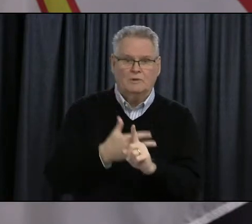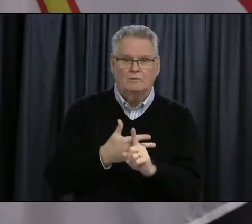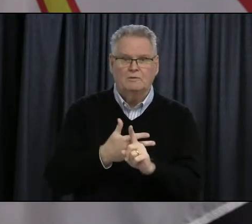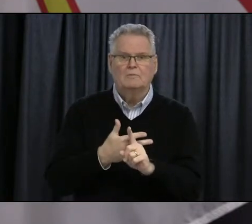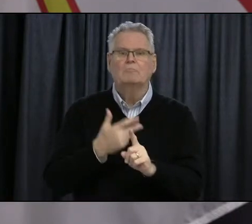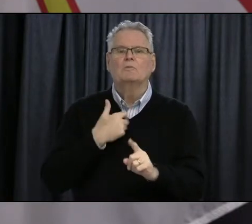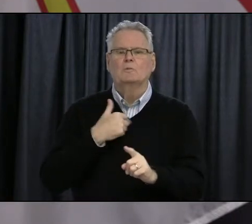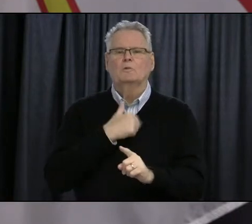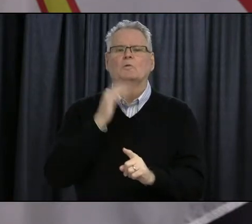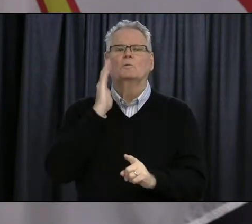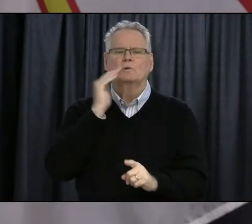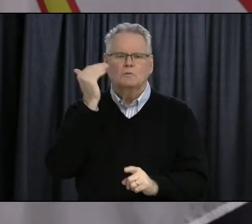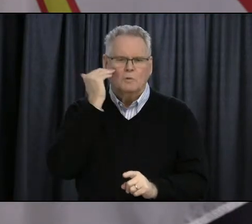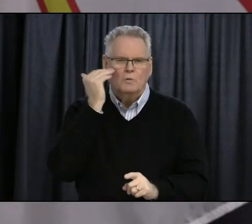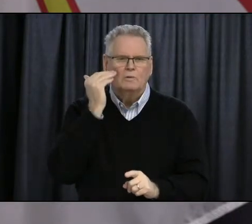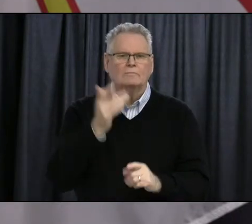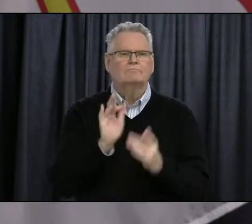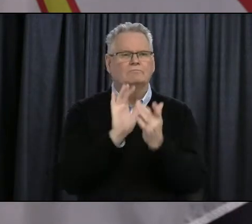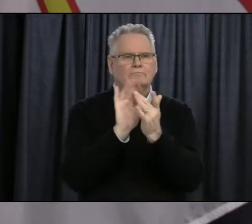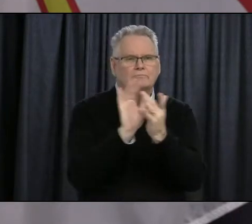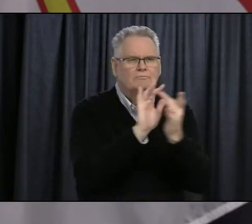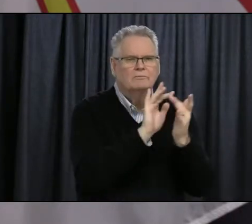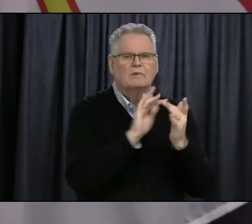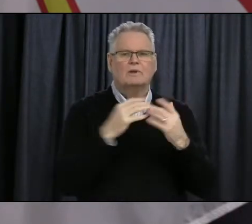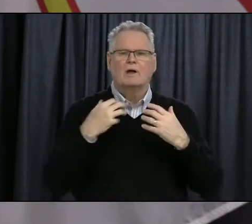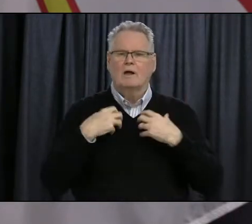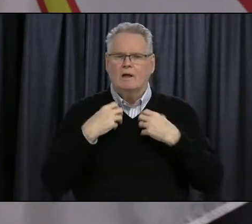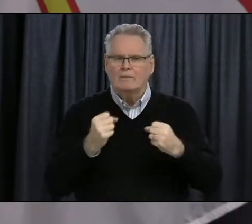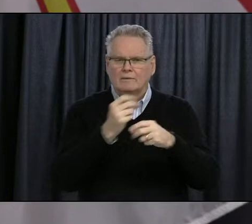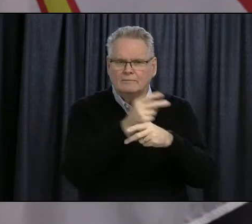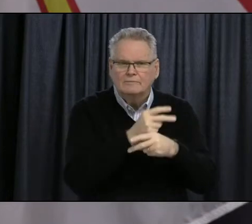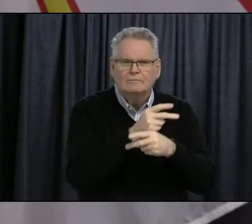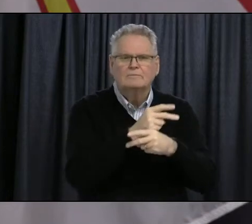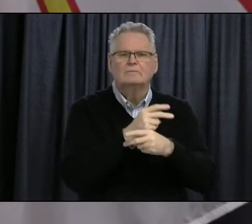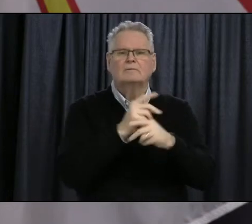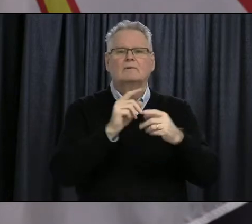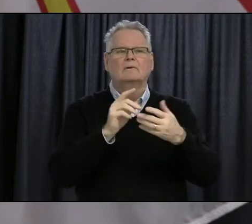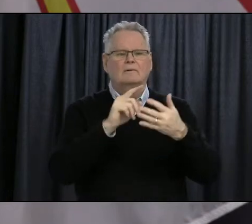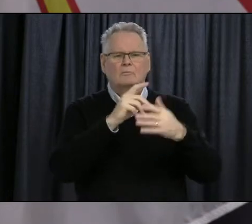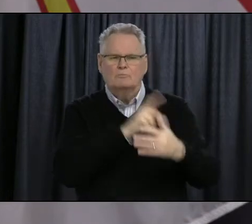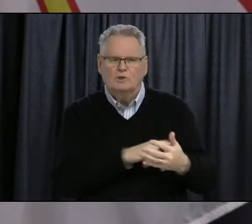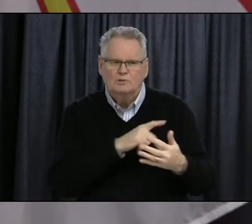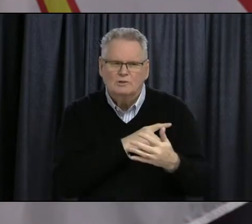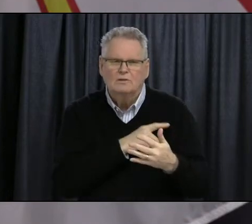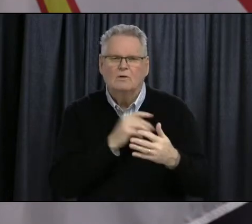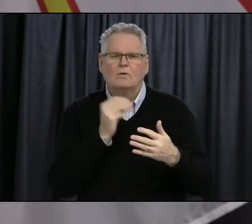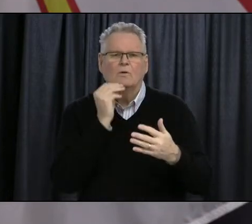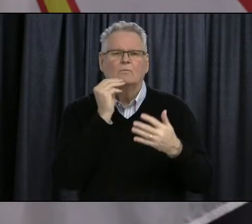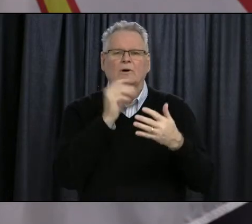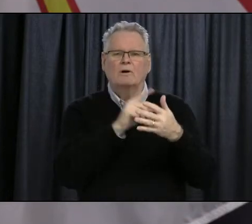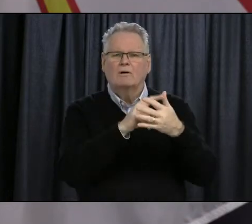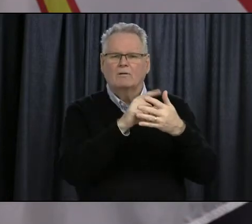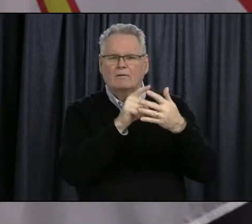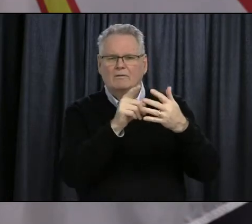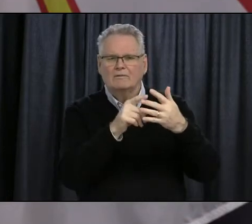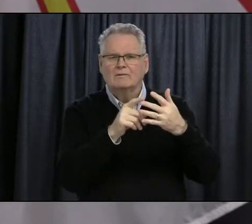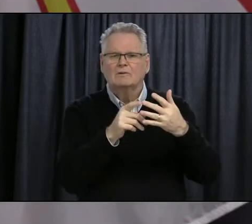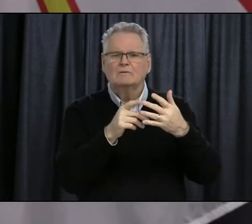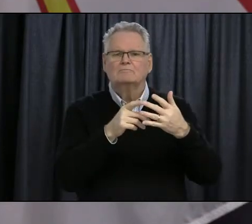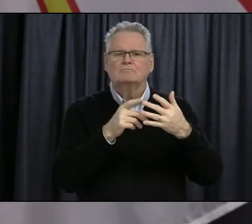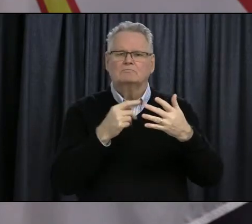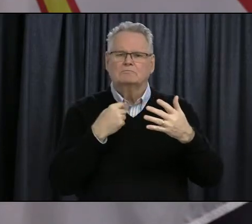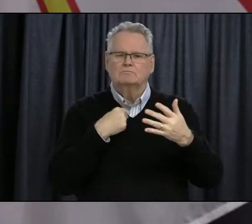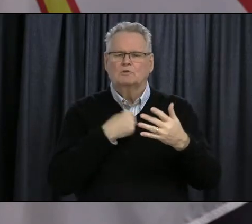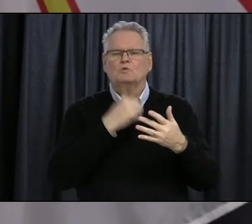healthcare workers with regard to people in long-term care and personal care homes. They won't have to worry about making appointments or anything like that.